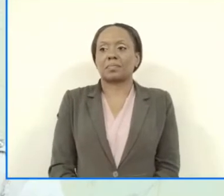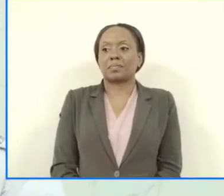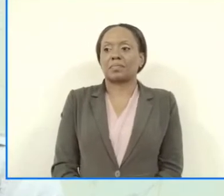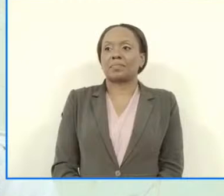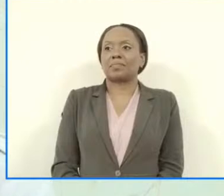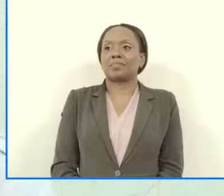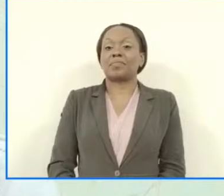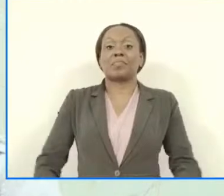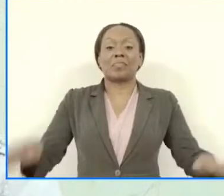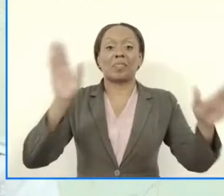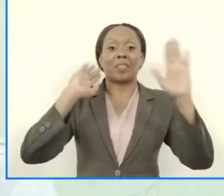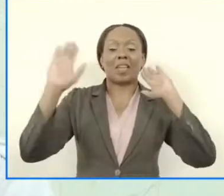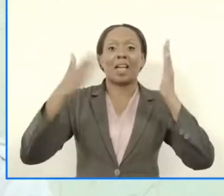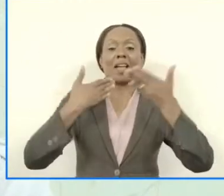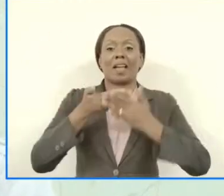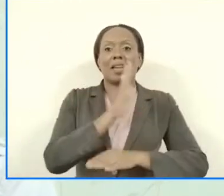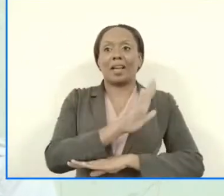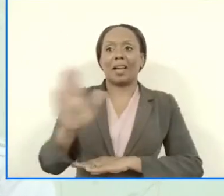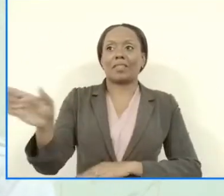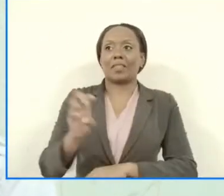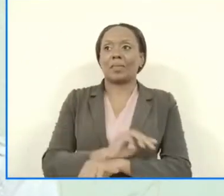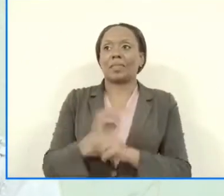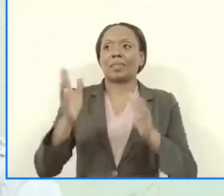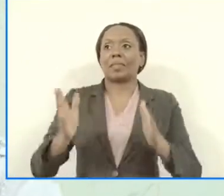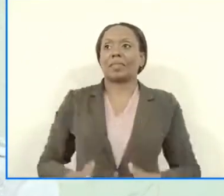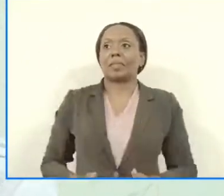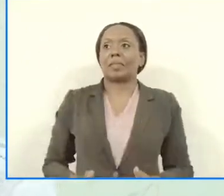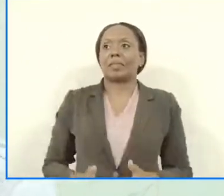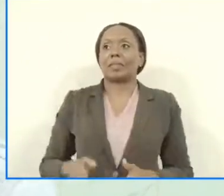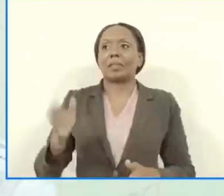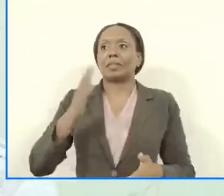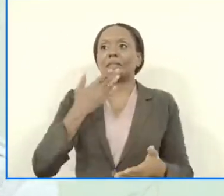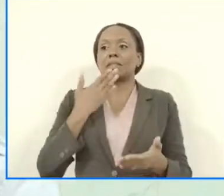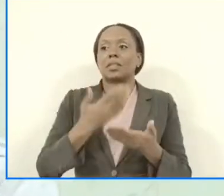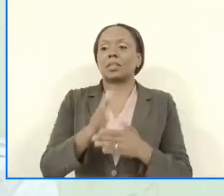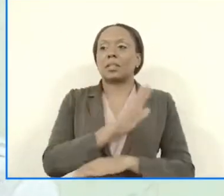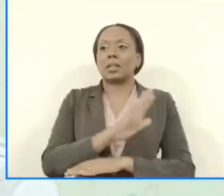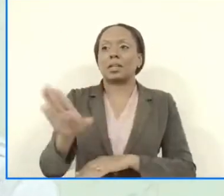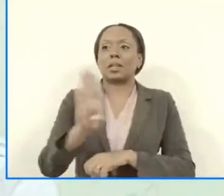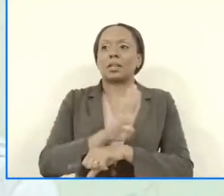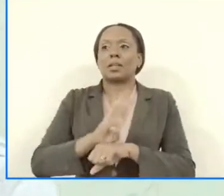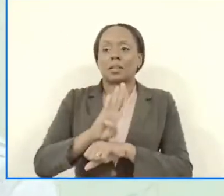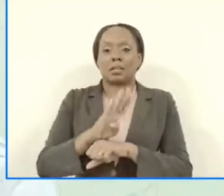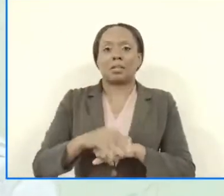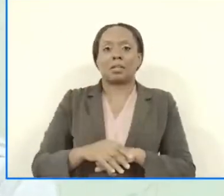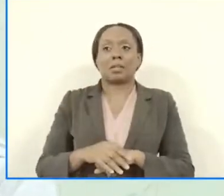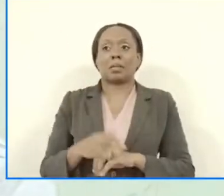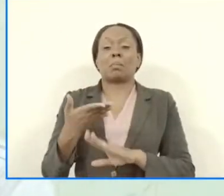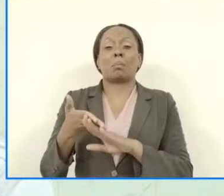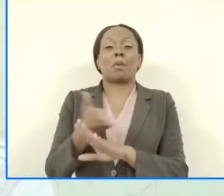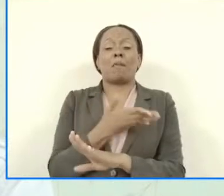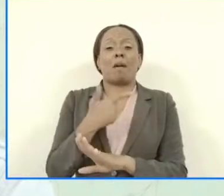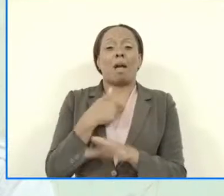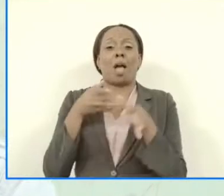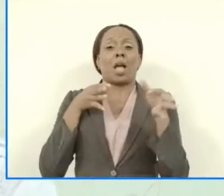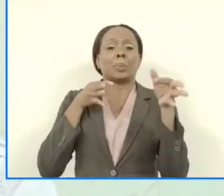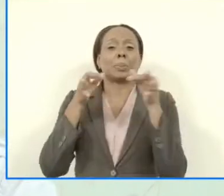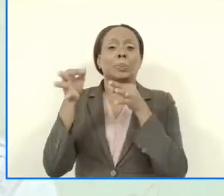Hi, good afternoon. Thank you, Minister, for the introduction, and good afternoon, Barbados. Before I go into explaining about